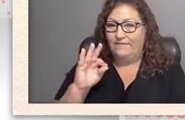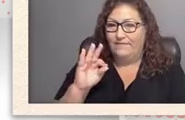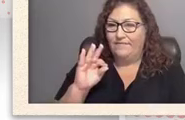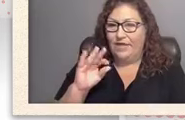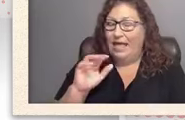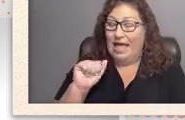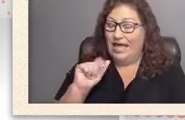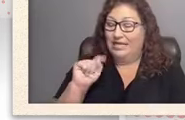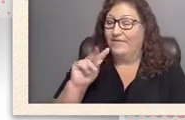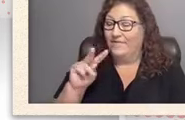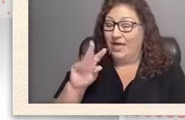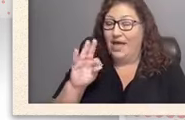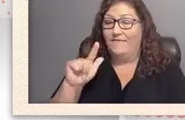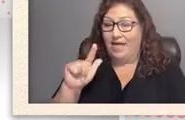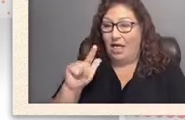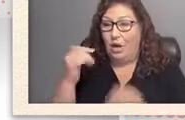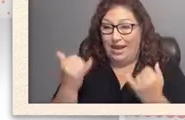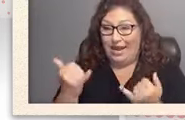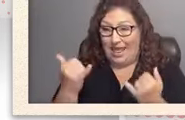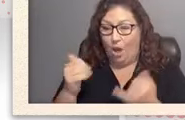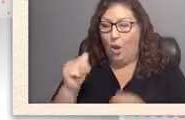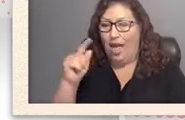top.